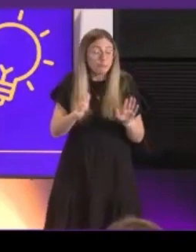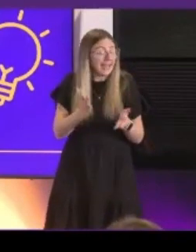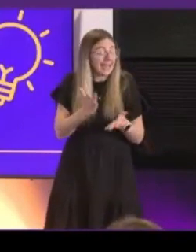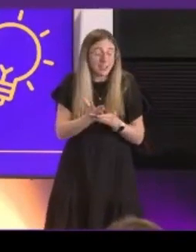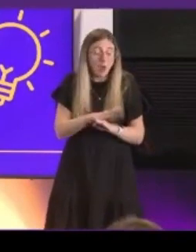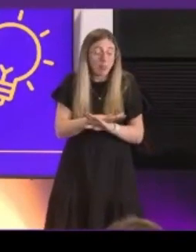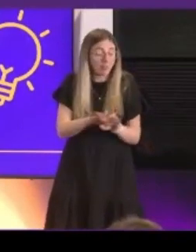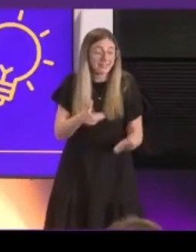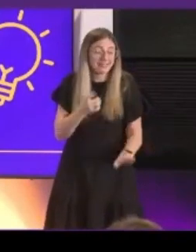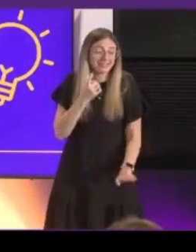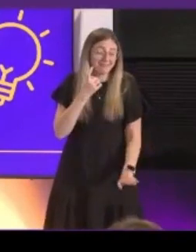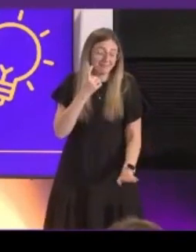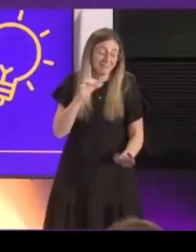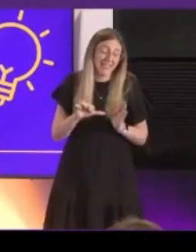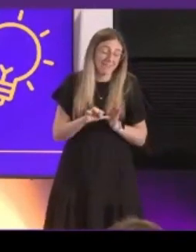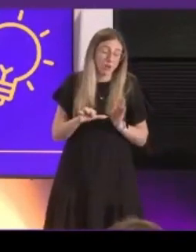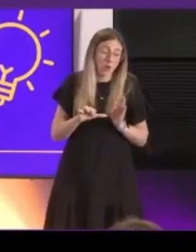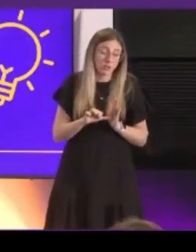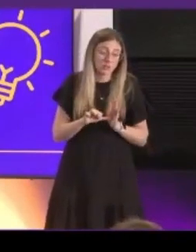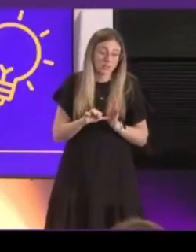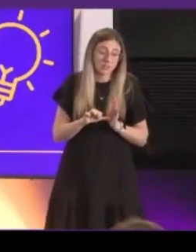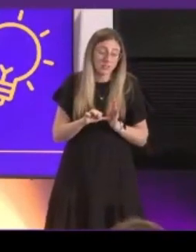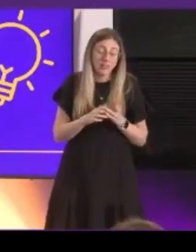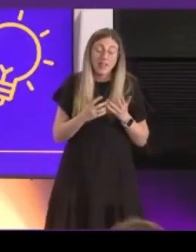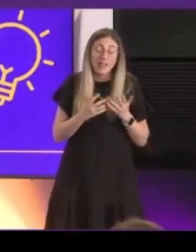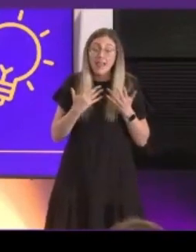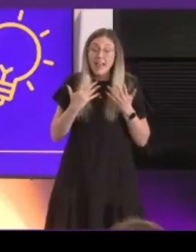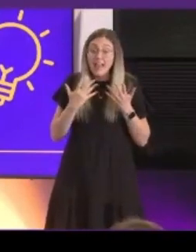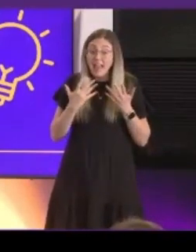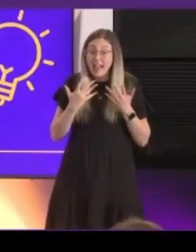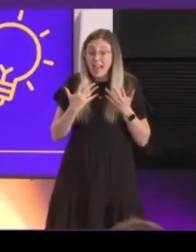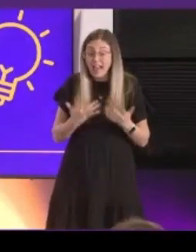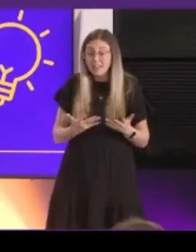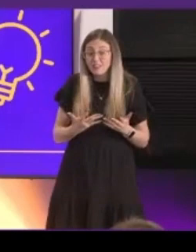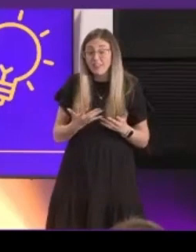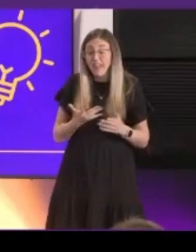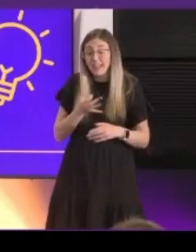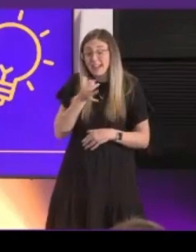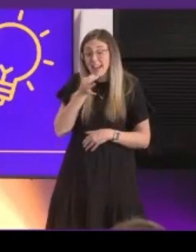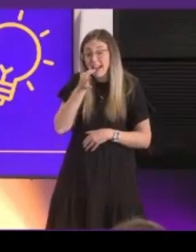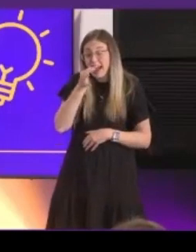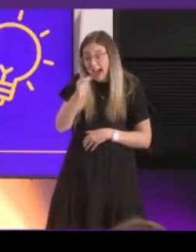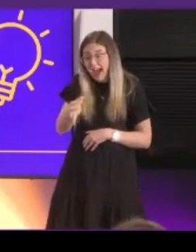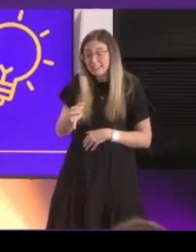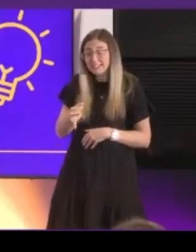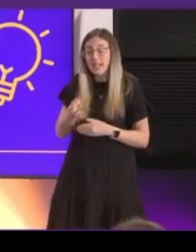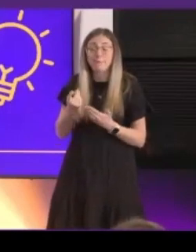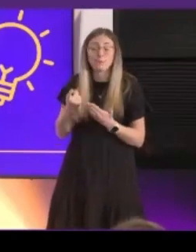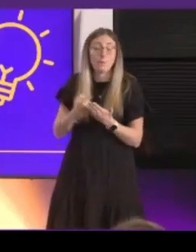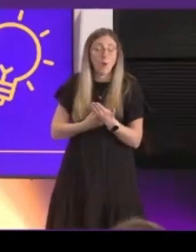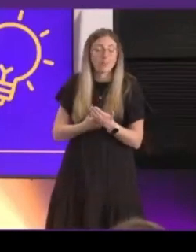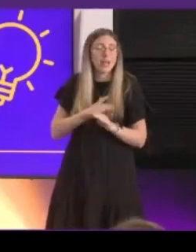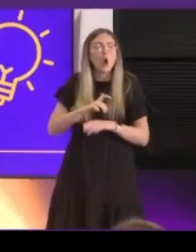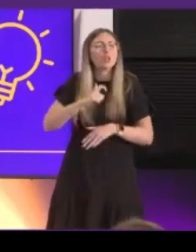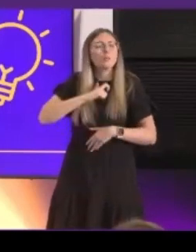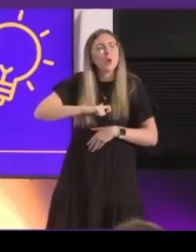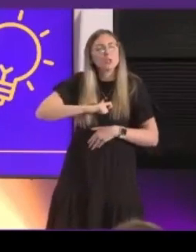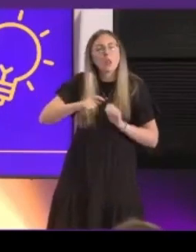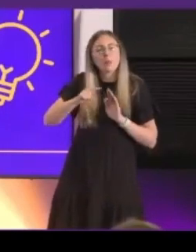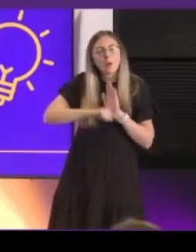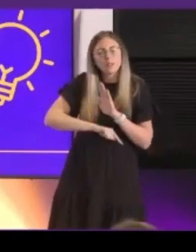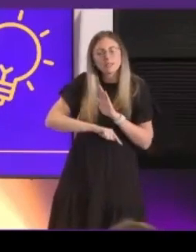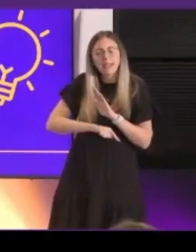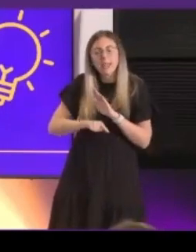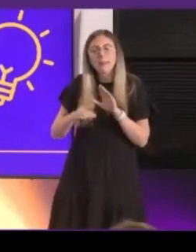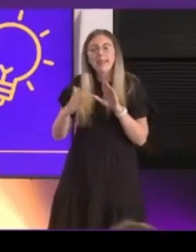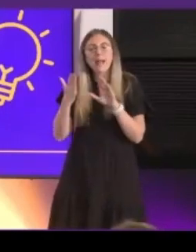yeah? And then ask them to go further. So go to your whole organization, make it a party policy. Don't just make it a personal policy, make it a